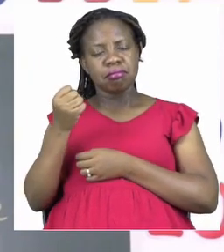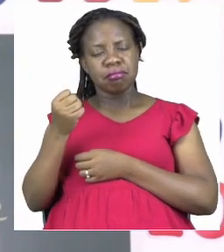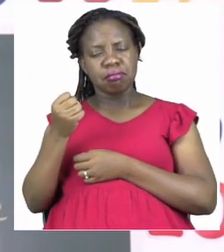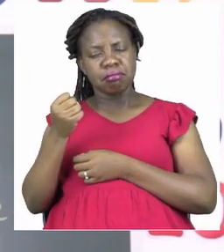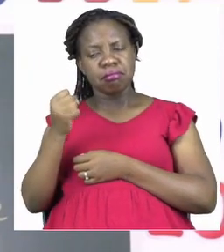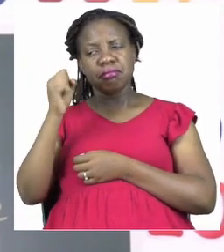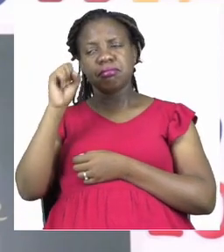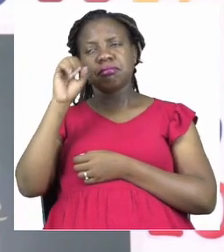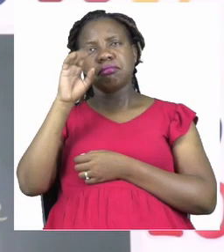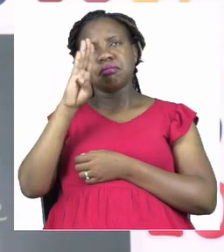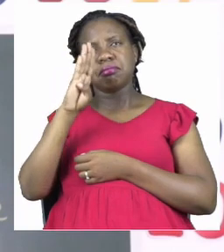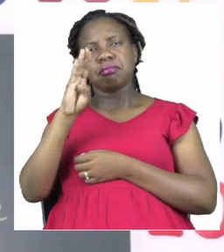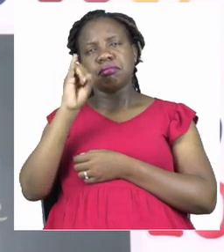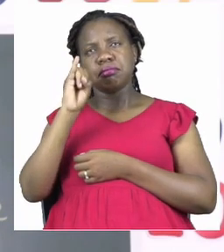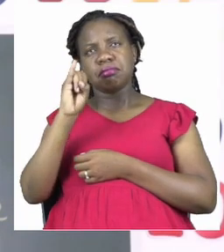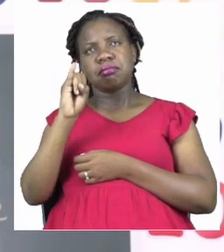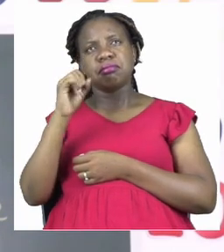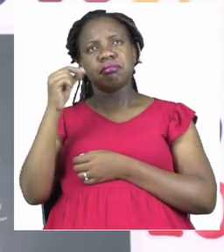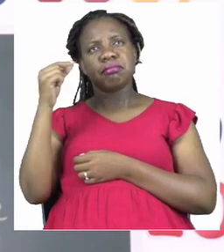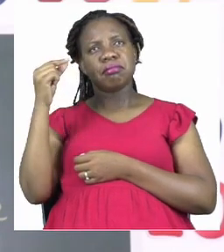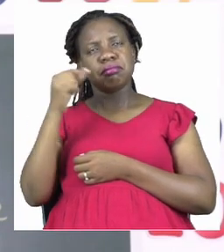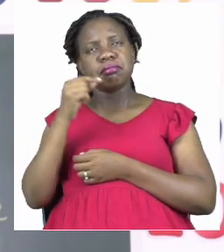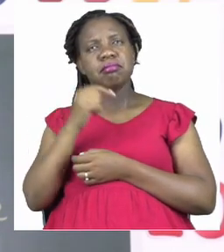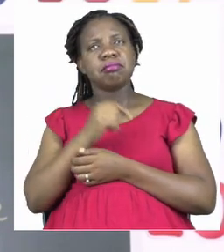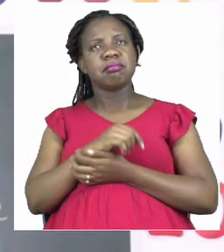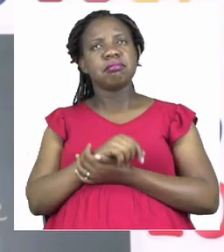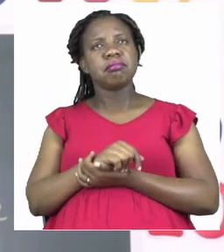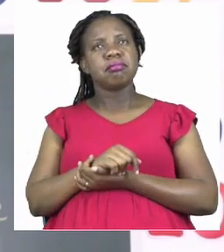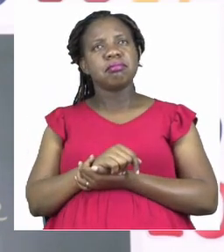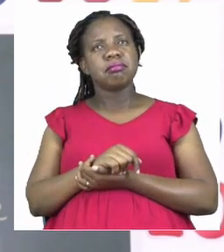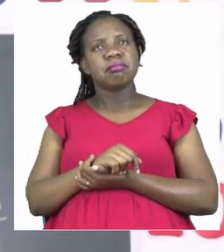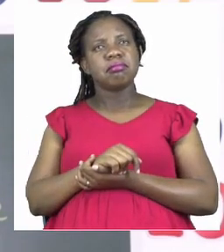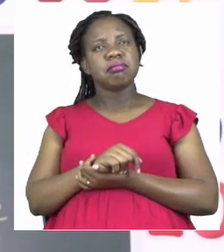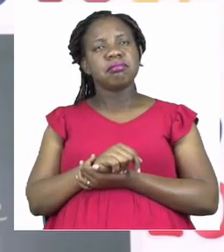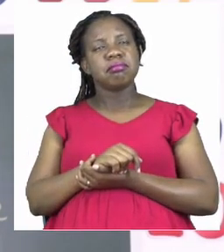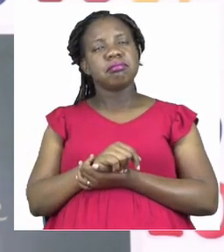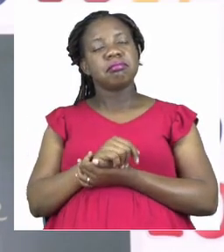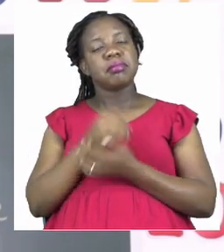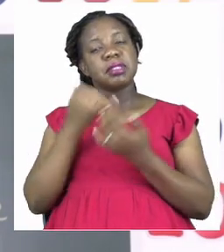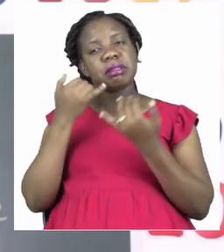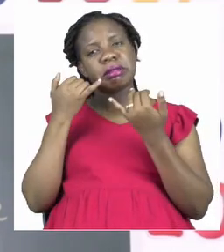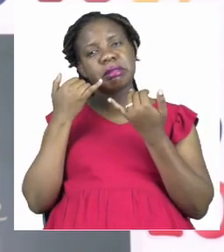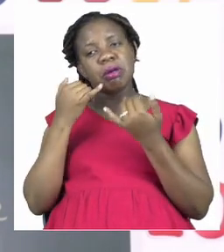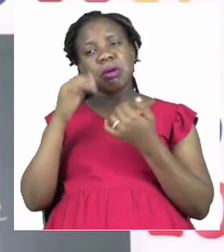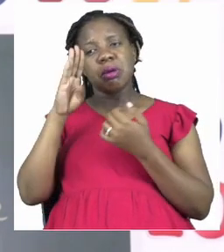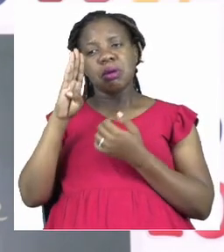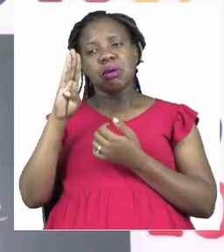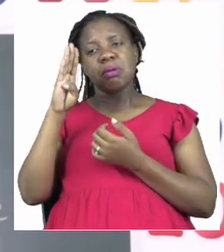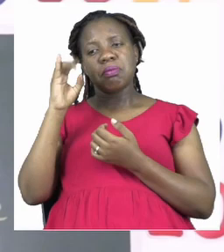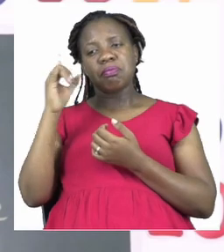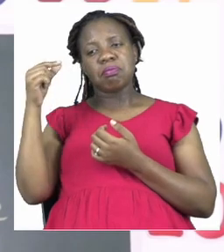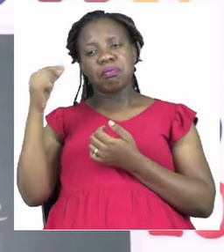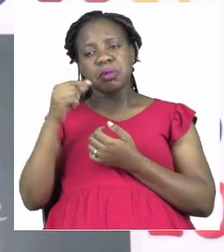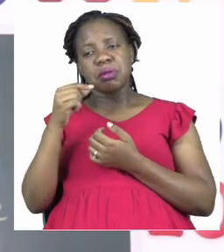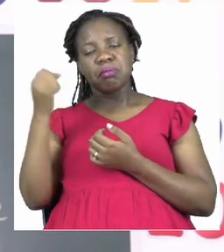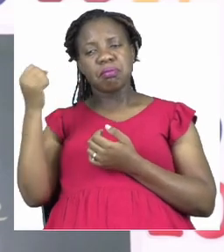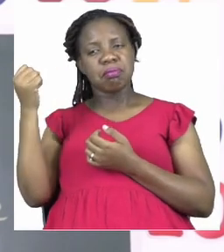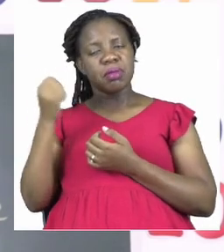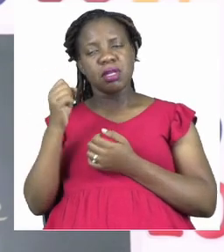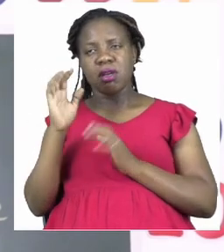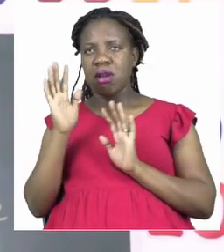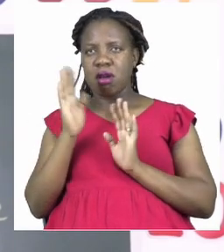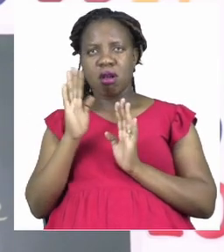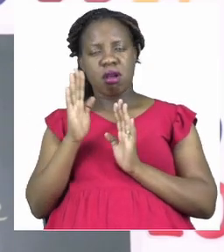put it in such a way that it makes sense in our sentences. So we don't just write the